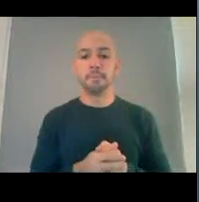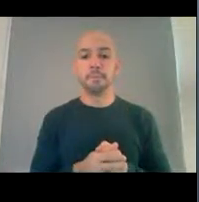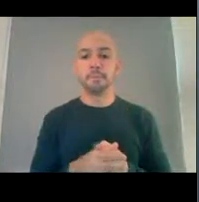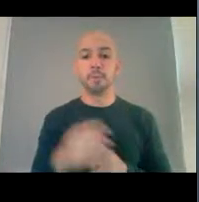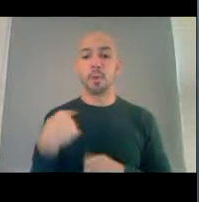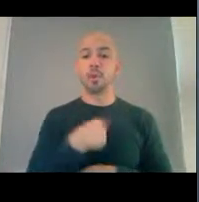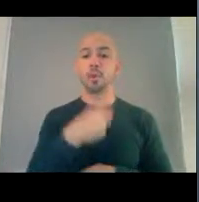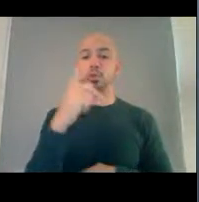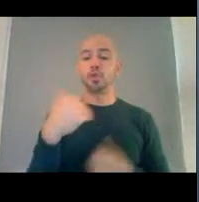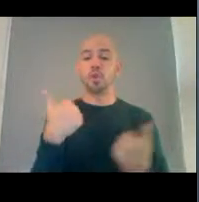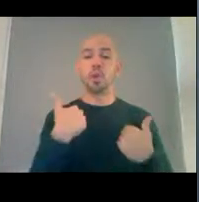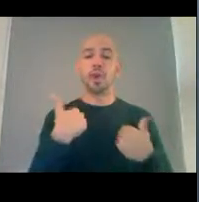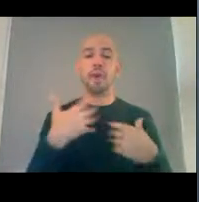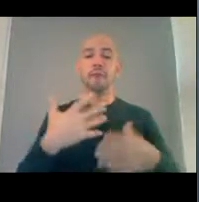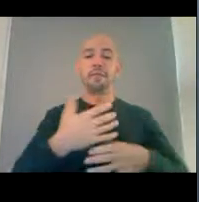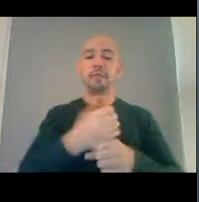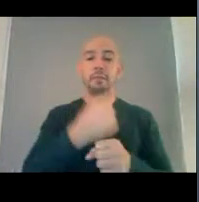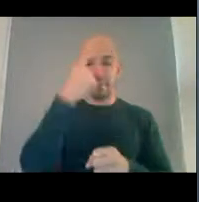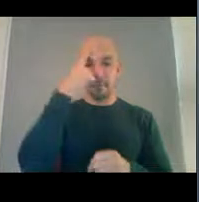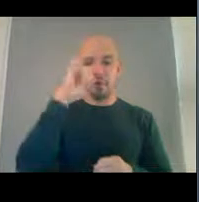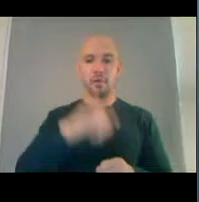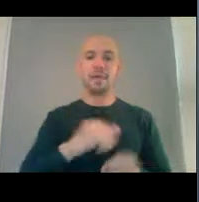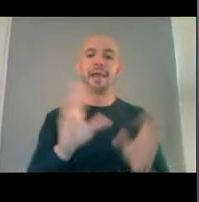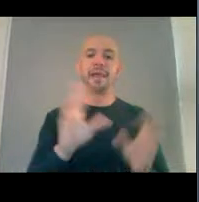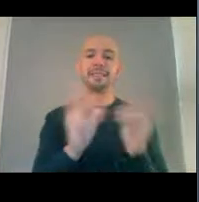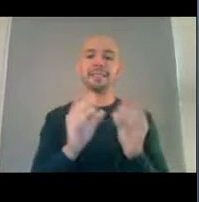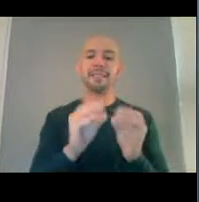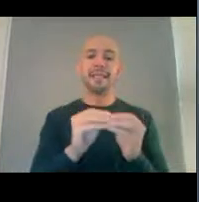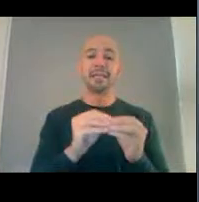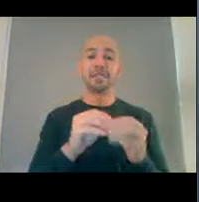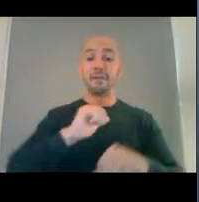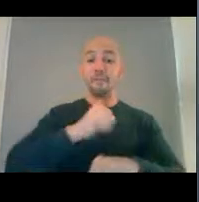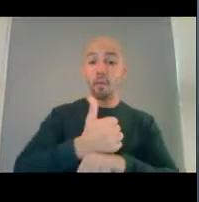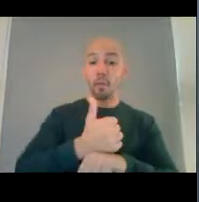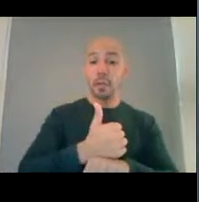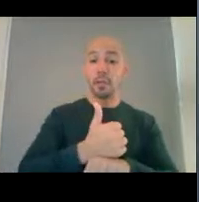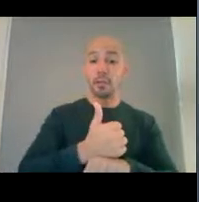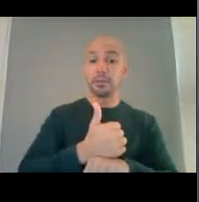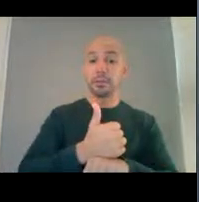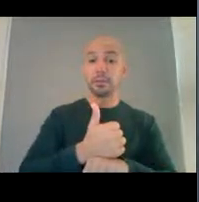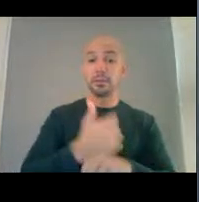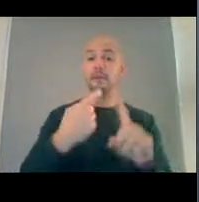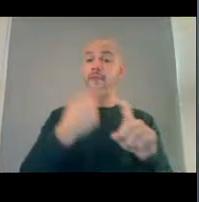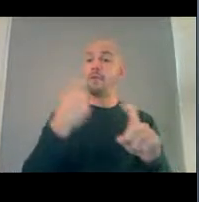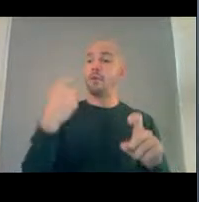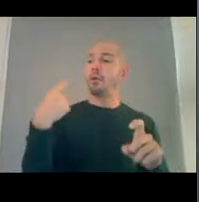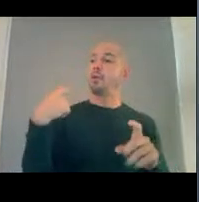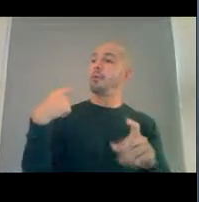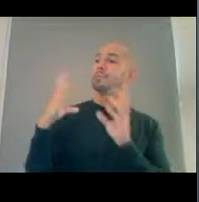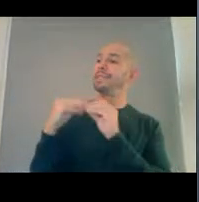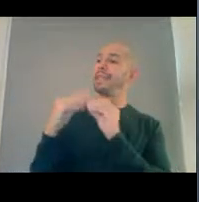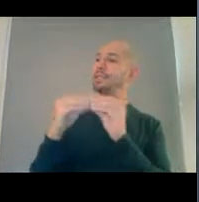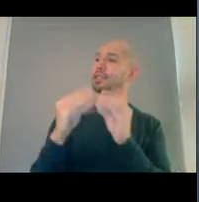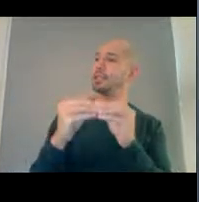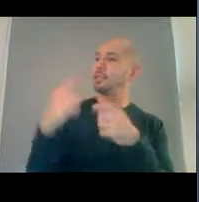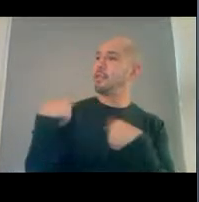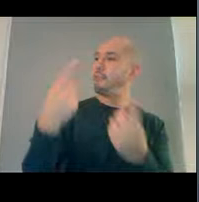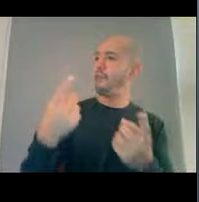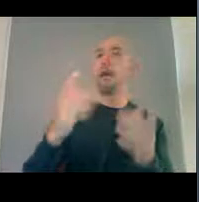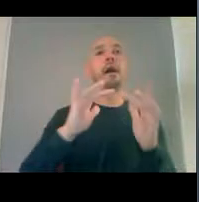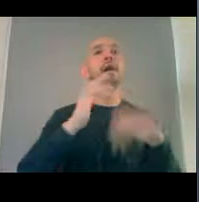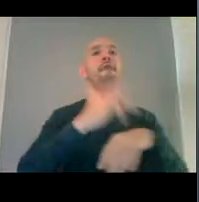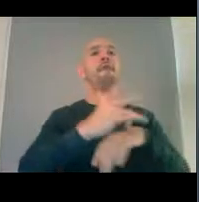have a summary of the session format community participation and key themes from the sessions we've done so far available online and our